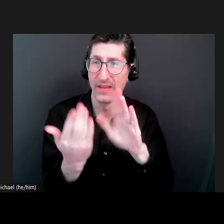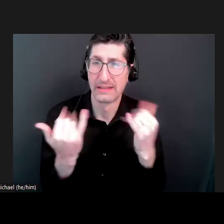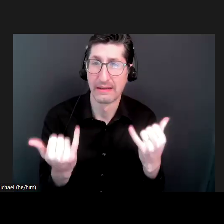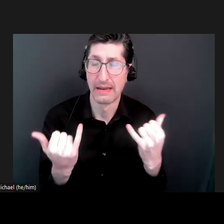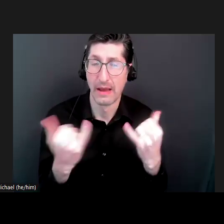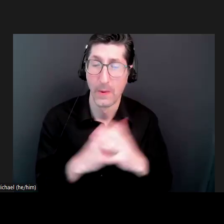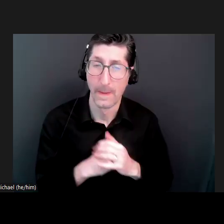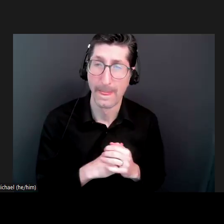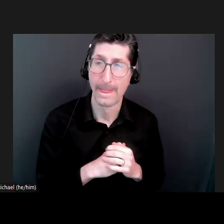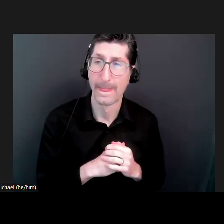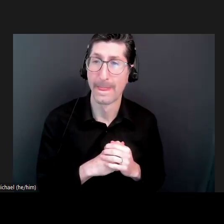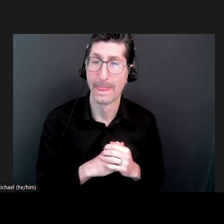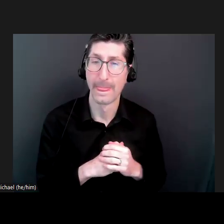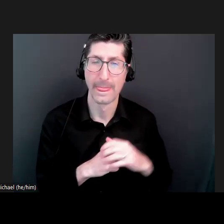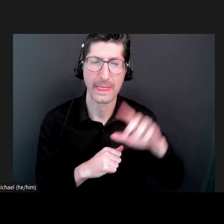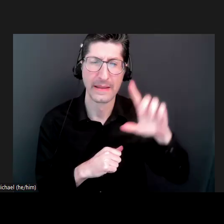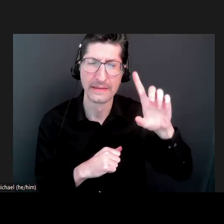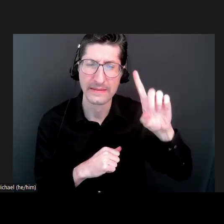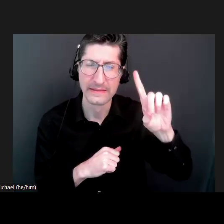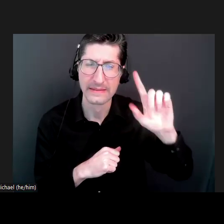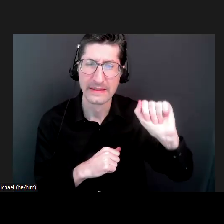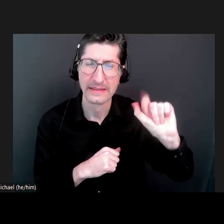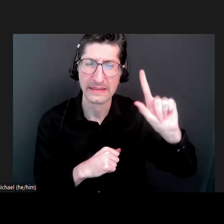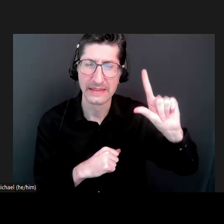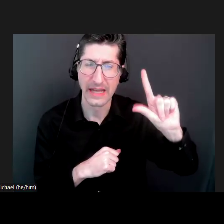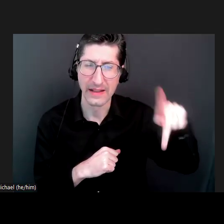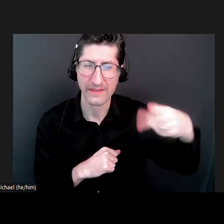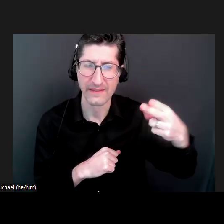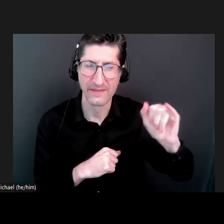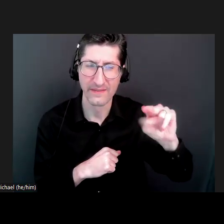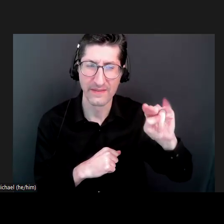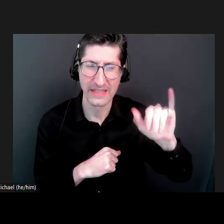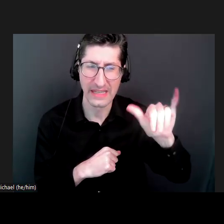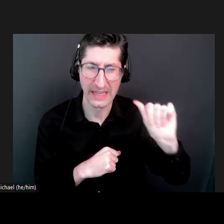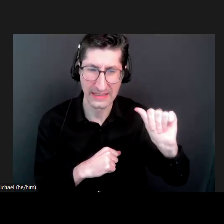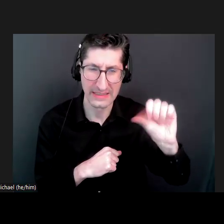It's the Delphinius concrete aggregate plant located on Berkeley.